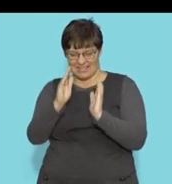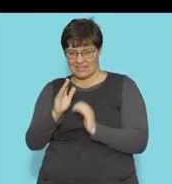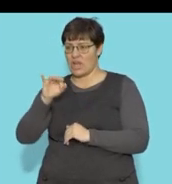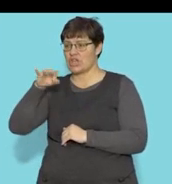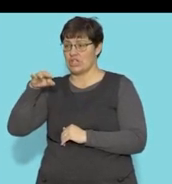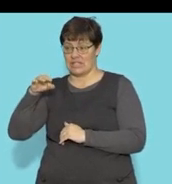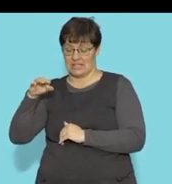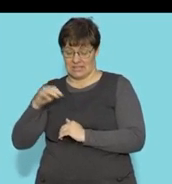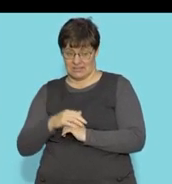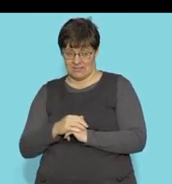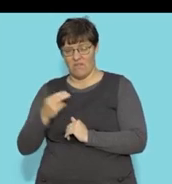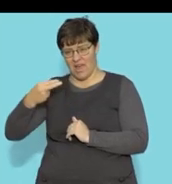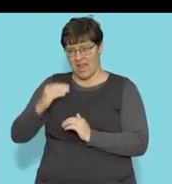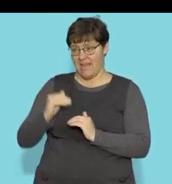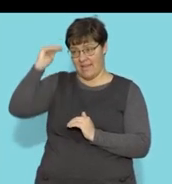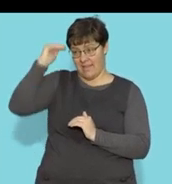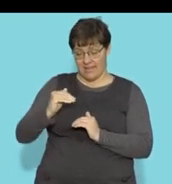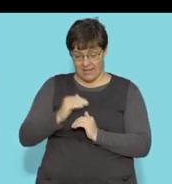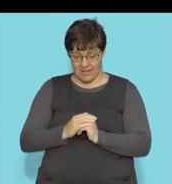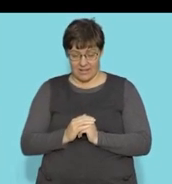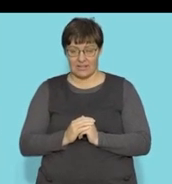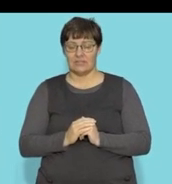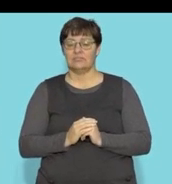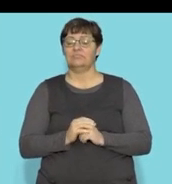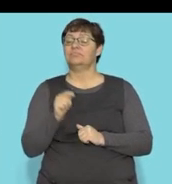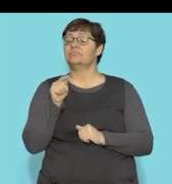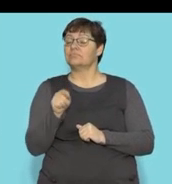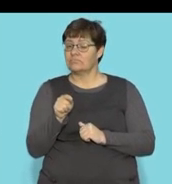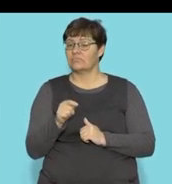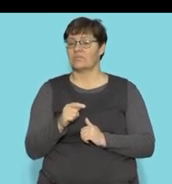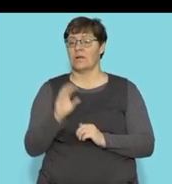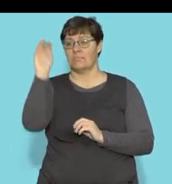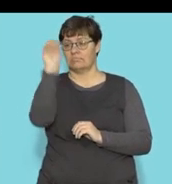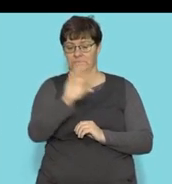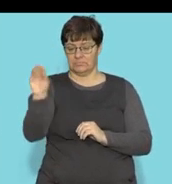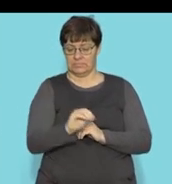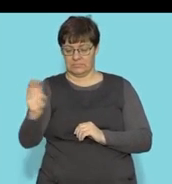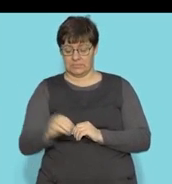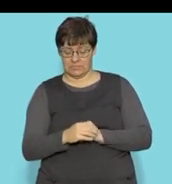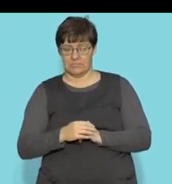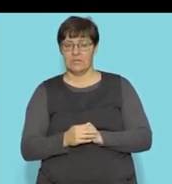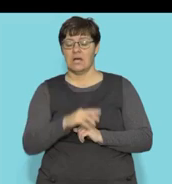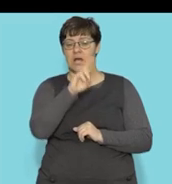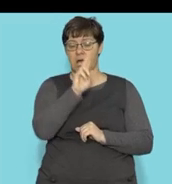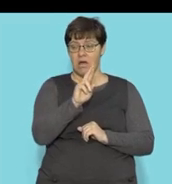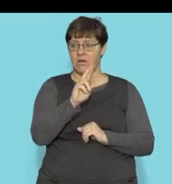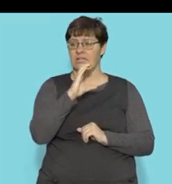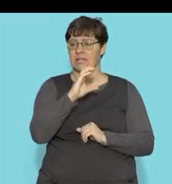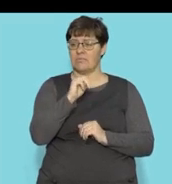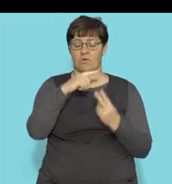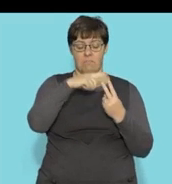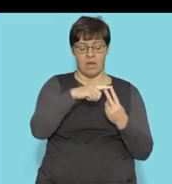that the glass is 80% full. So now I'm going to fill in the values. I know that my radius is